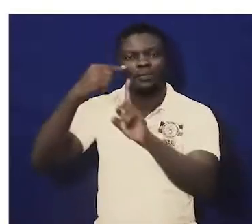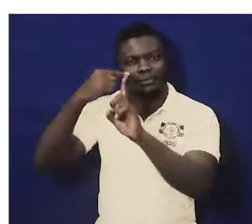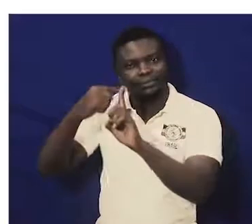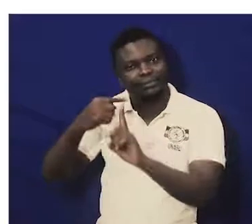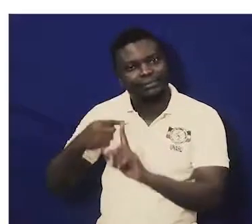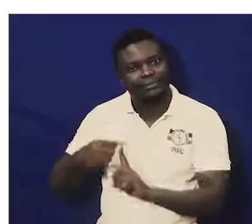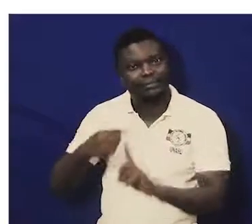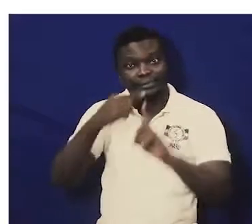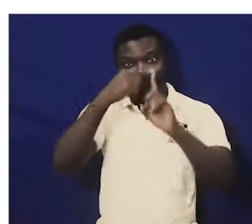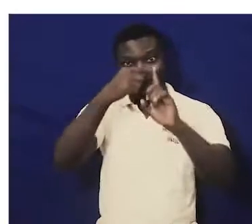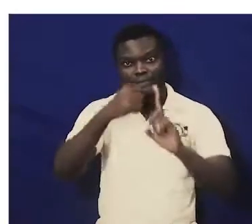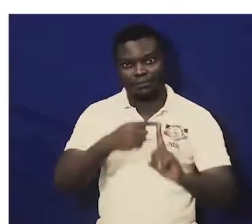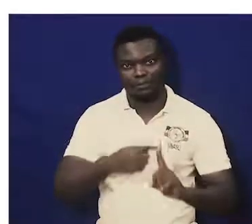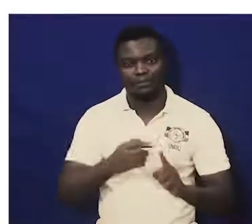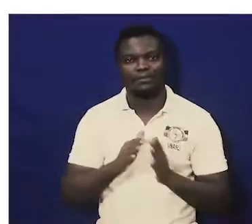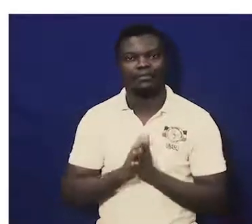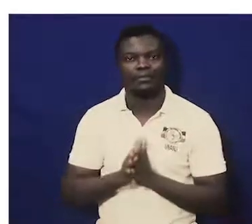calculating.